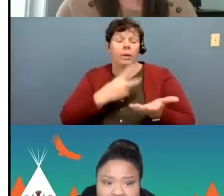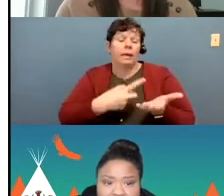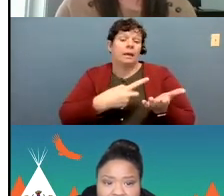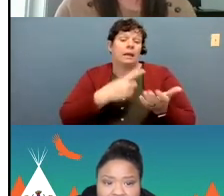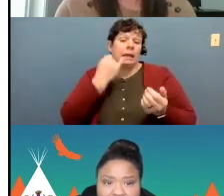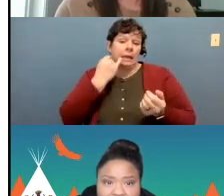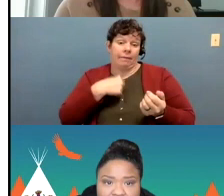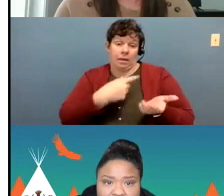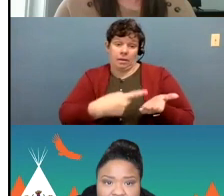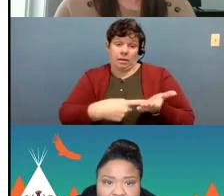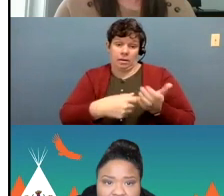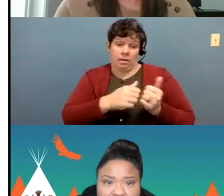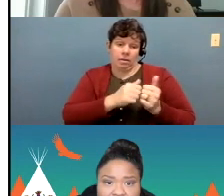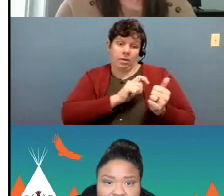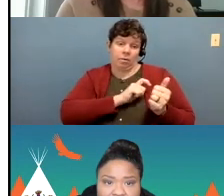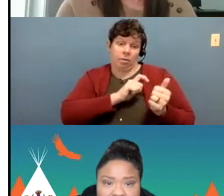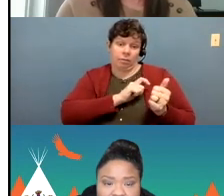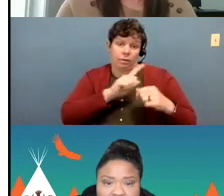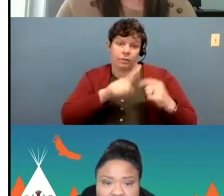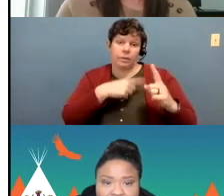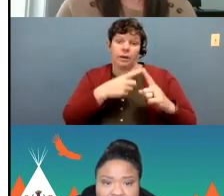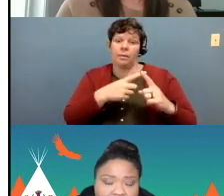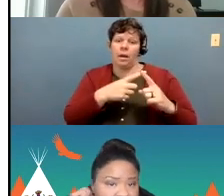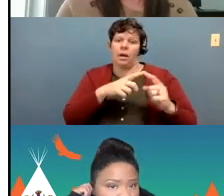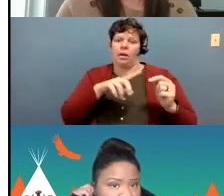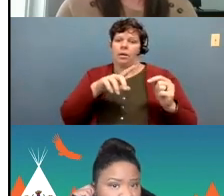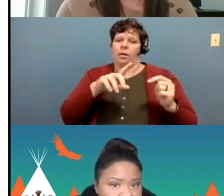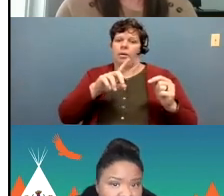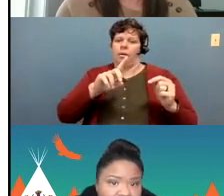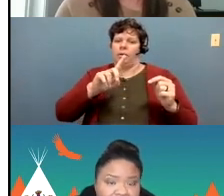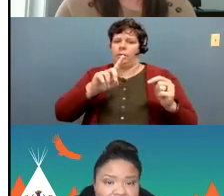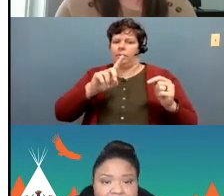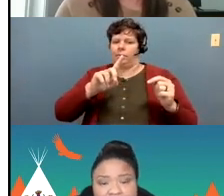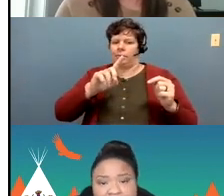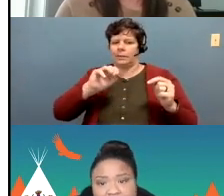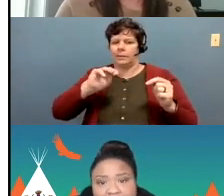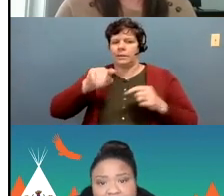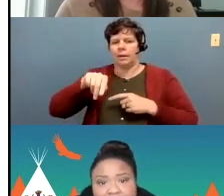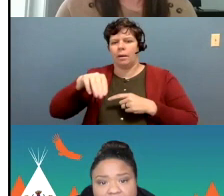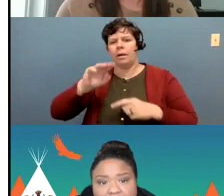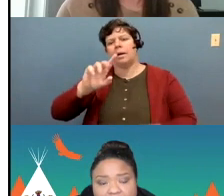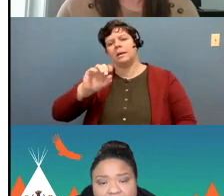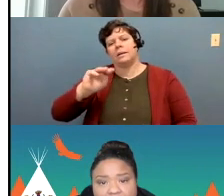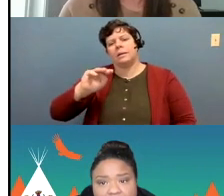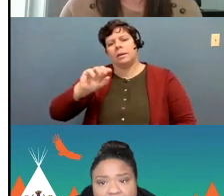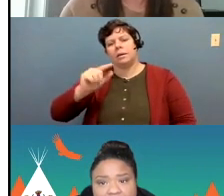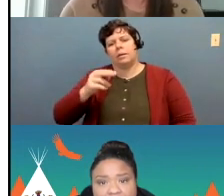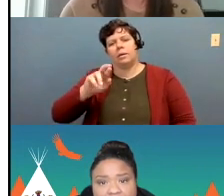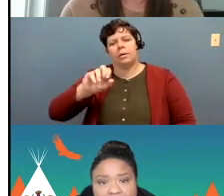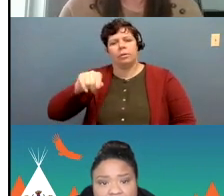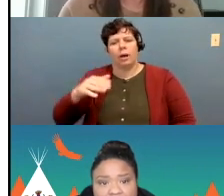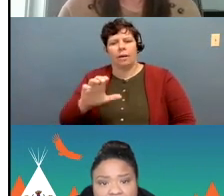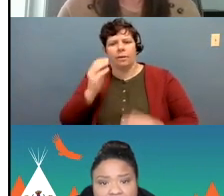about the demographic information, they're usually getting the information from the family, at